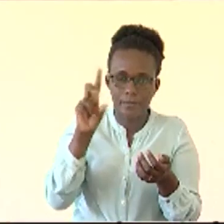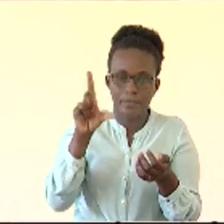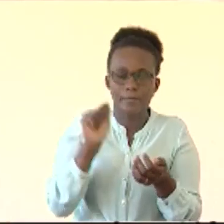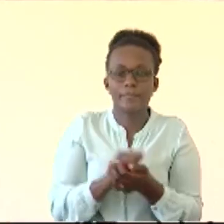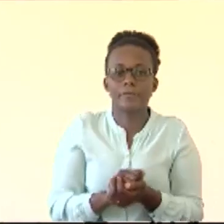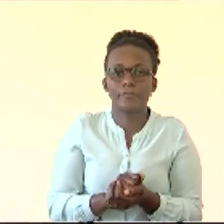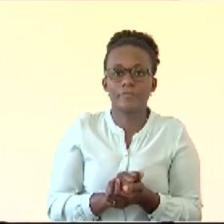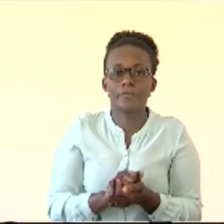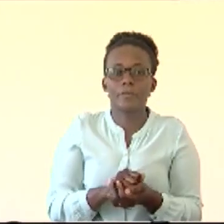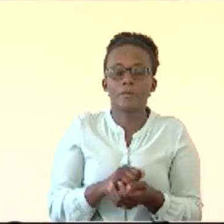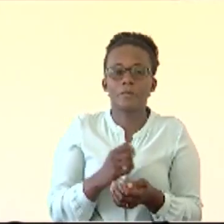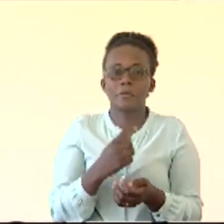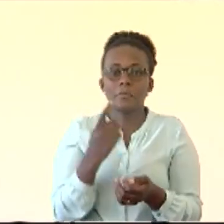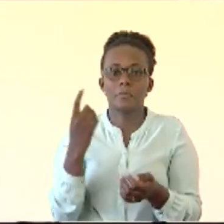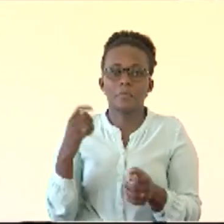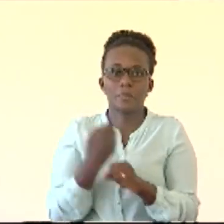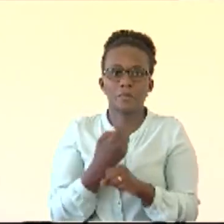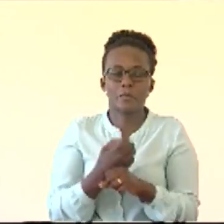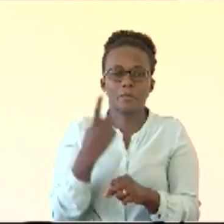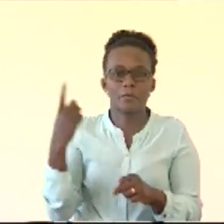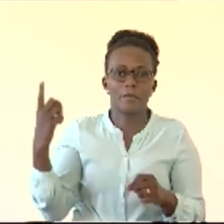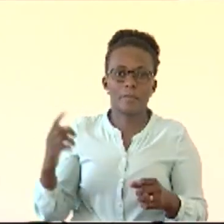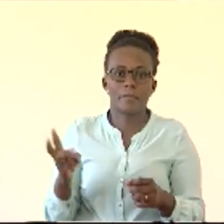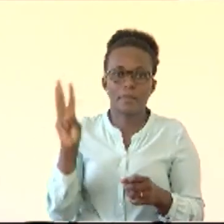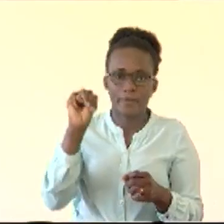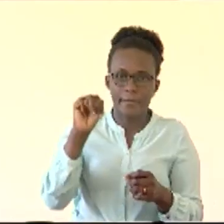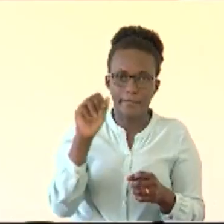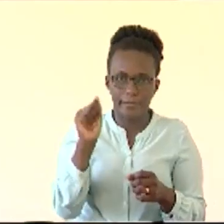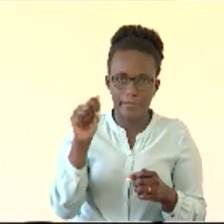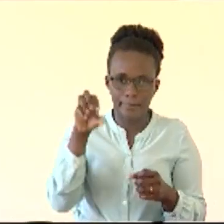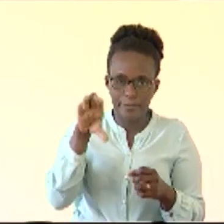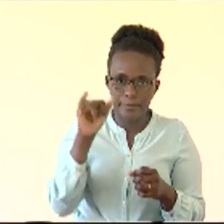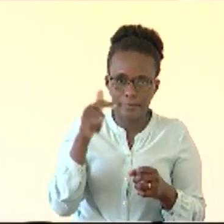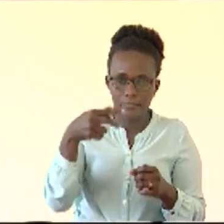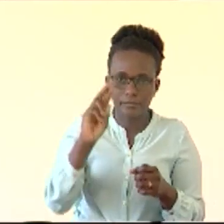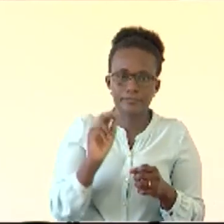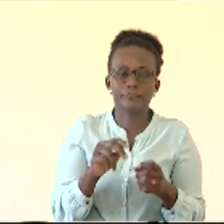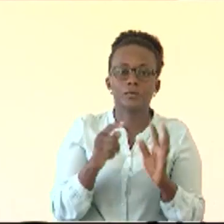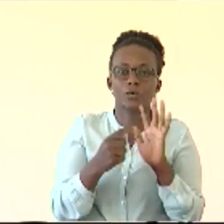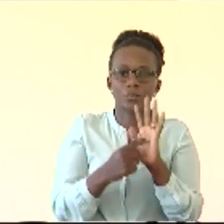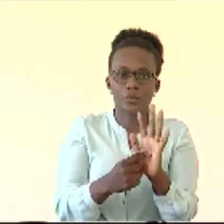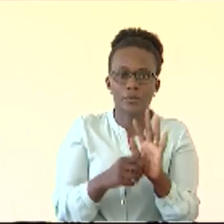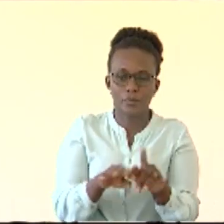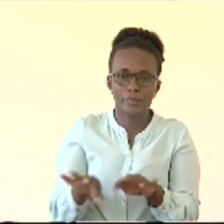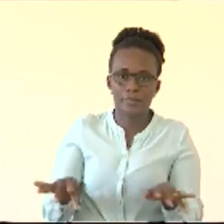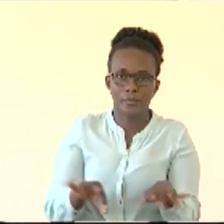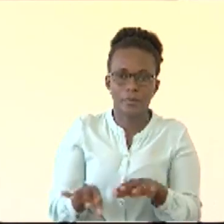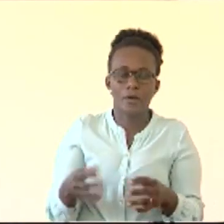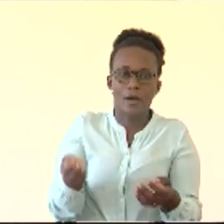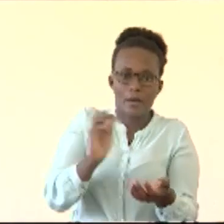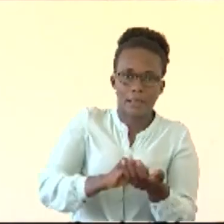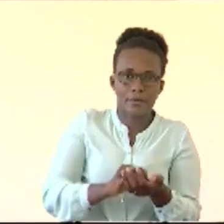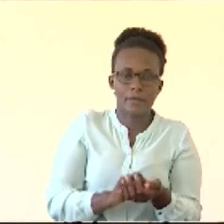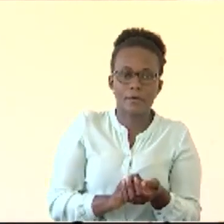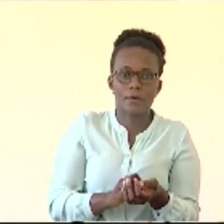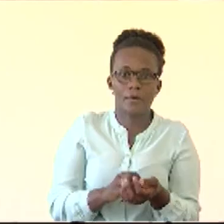some machines. When you look at this when you look at the laptop, there is some silver covering. When you